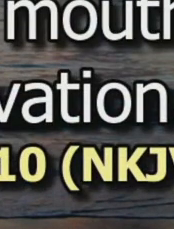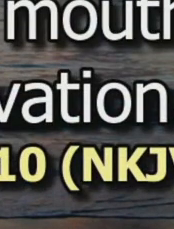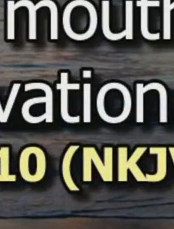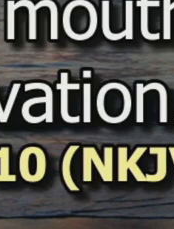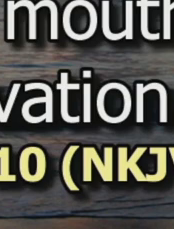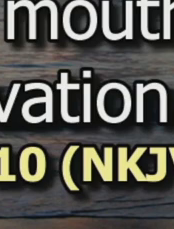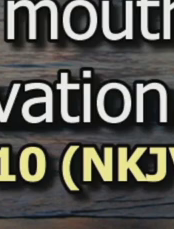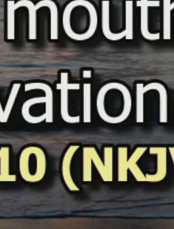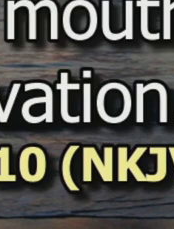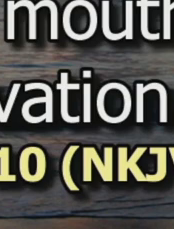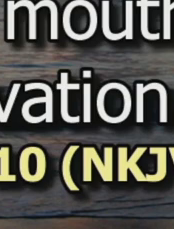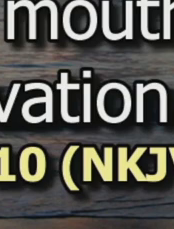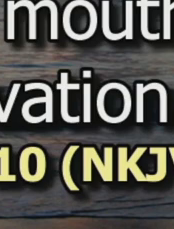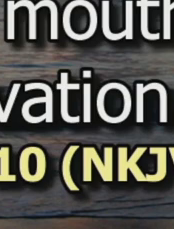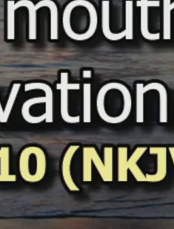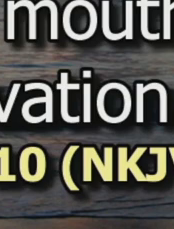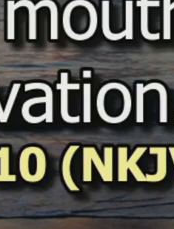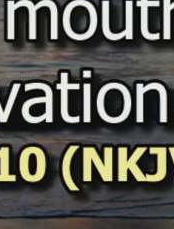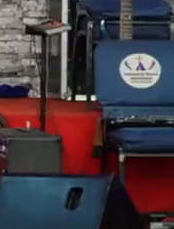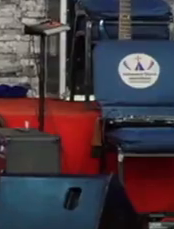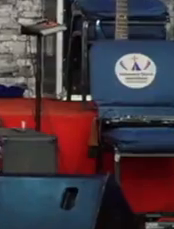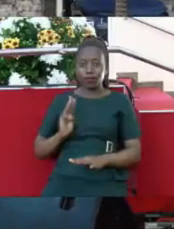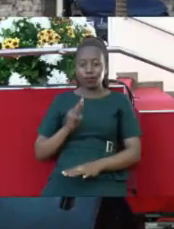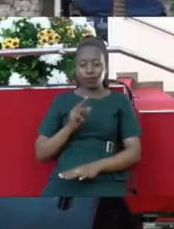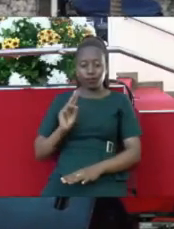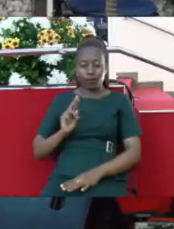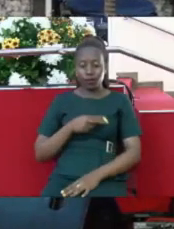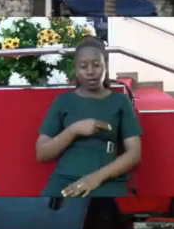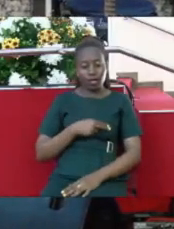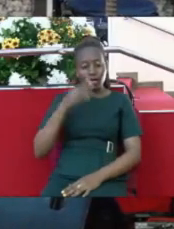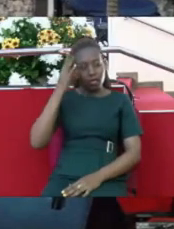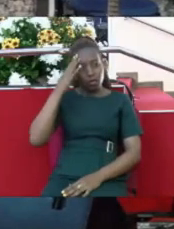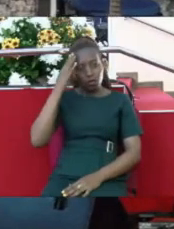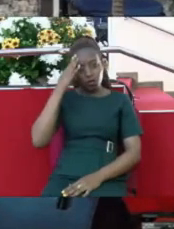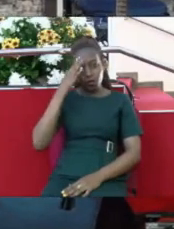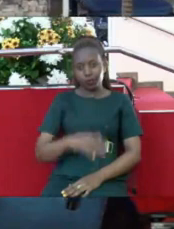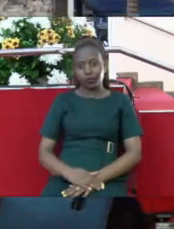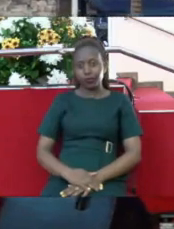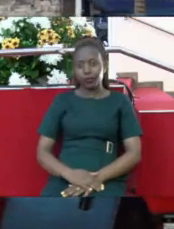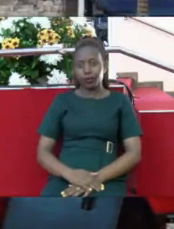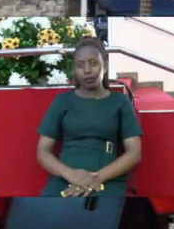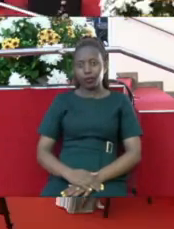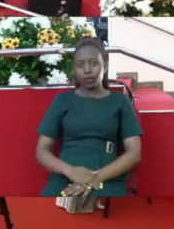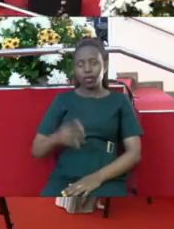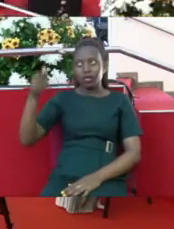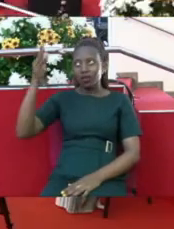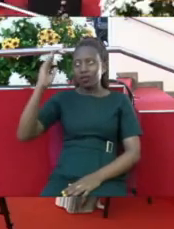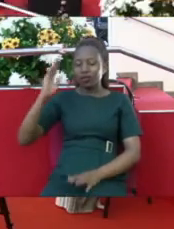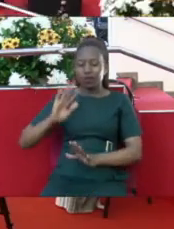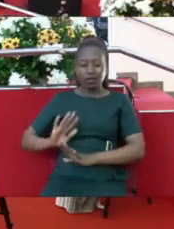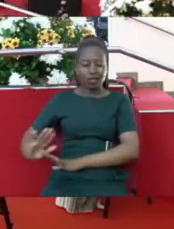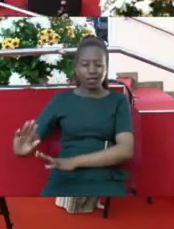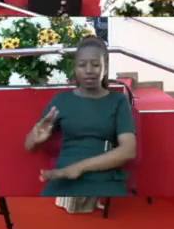kawaida. It is important for us to know ni kwa muhimu tukaweza kujua that God has not left us to perish.